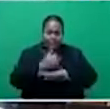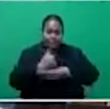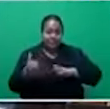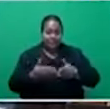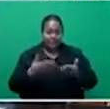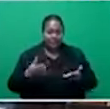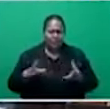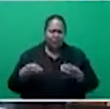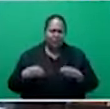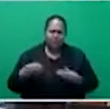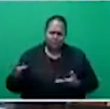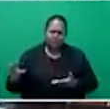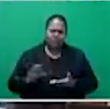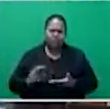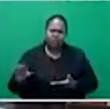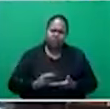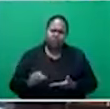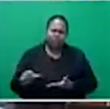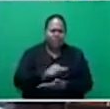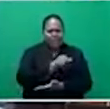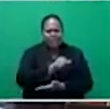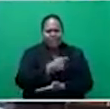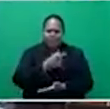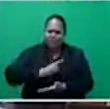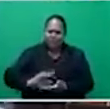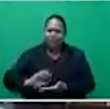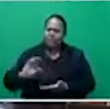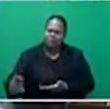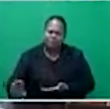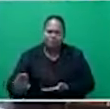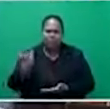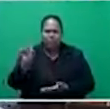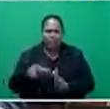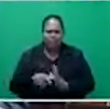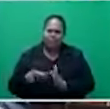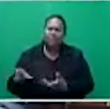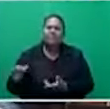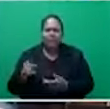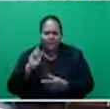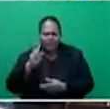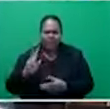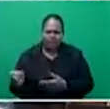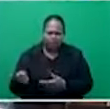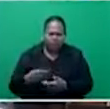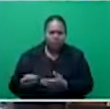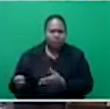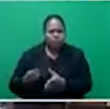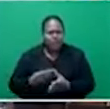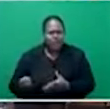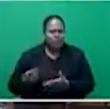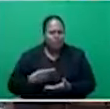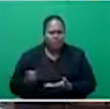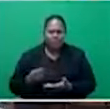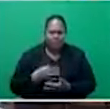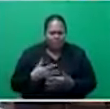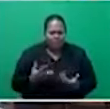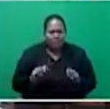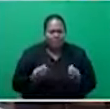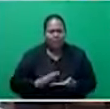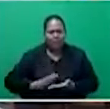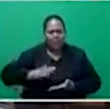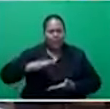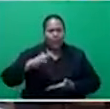was receiving before the divestment. The net profit after tax, Mr. Speaker, has consistently grown and remained stable even